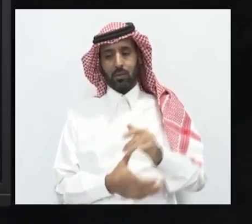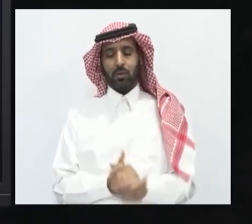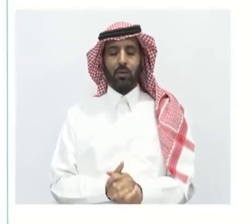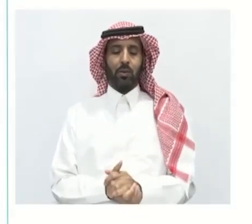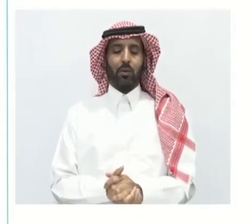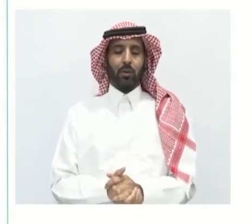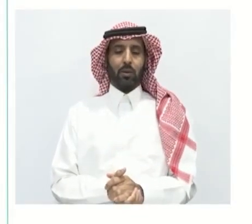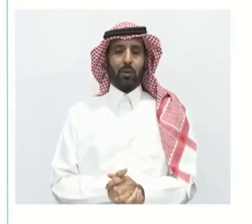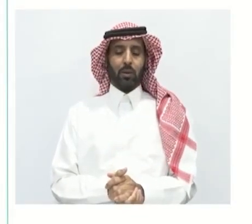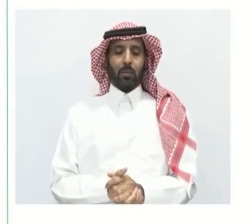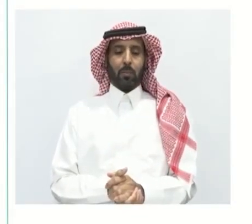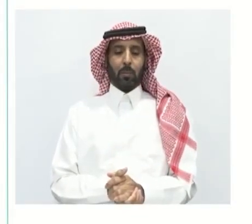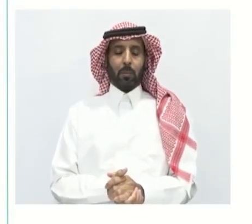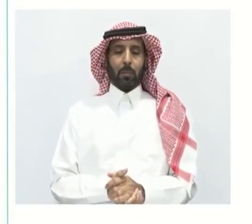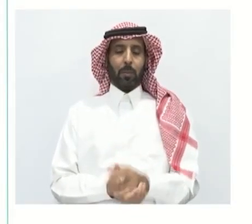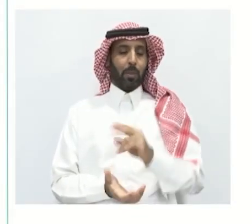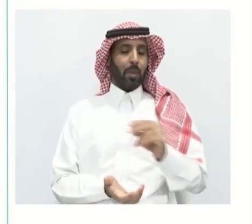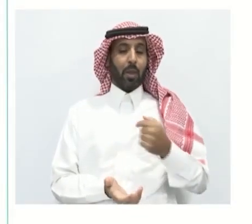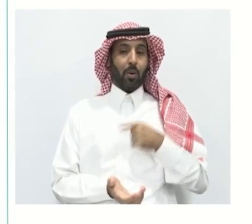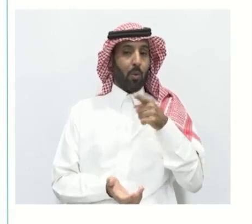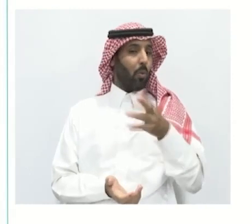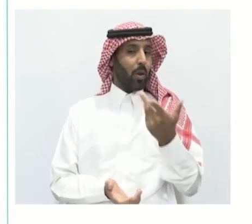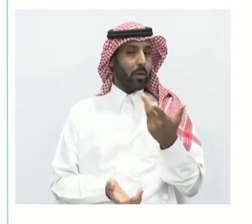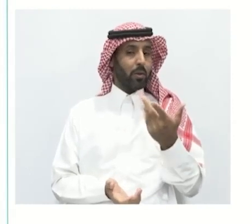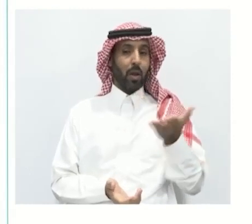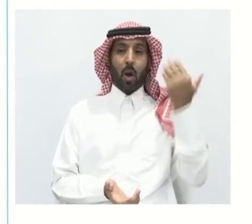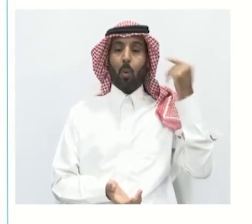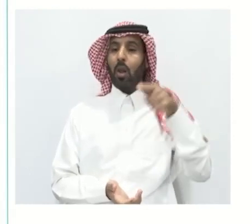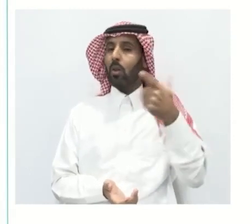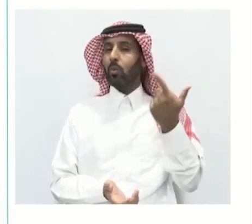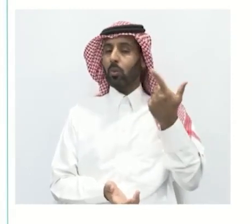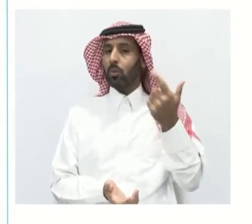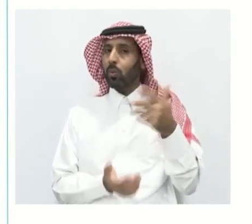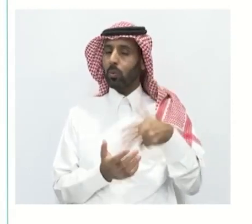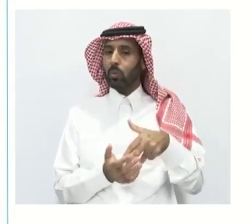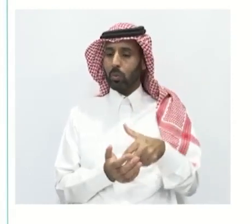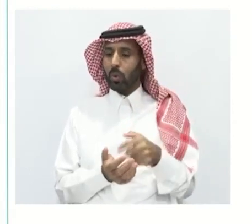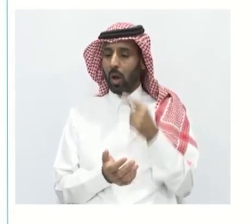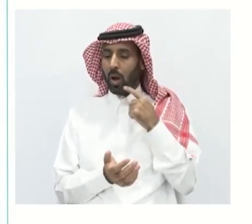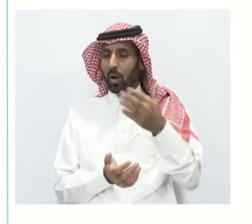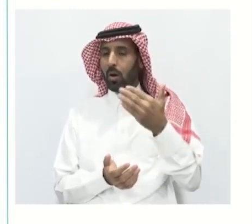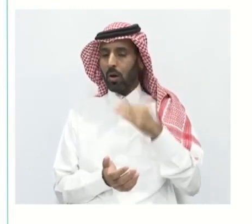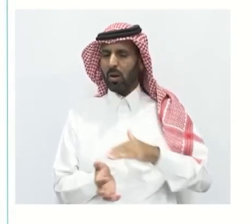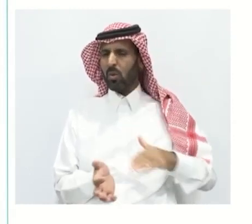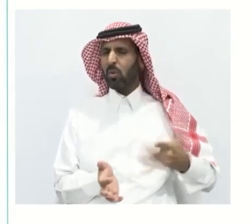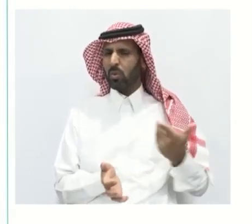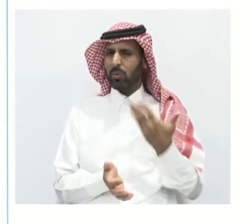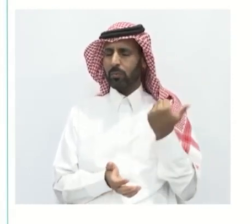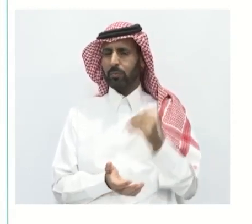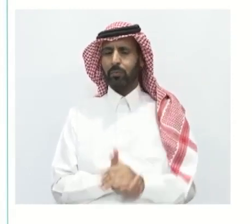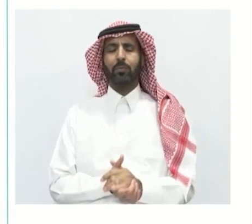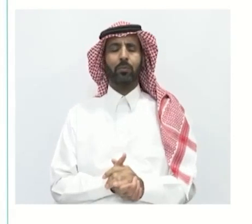action. For example, what did you used to be afraid of when you were younger? So this is